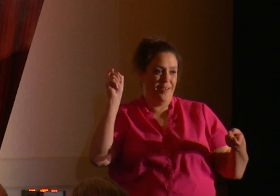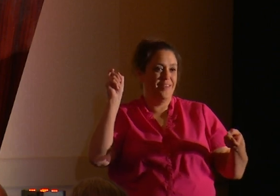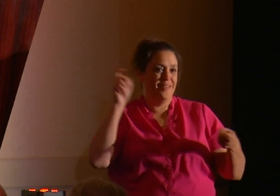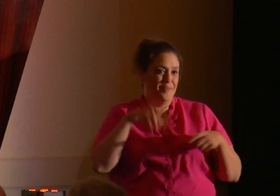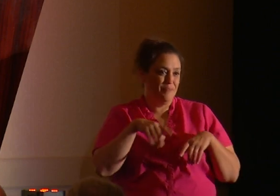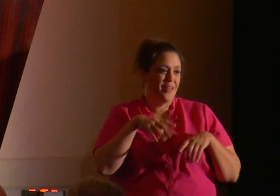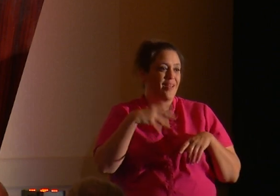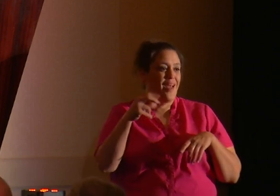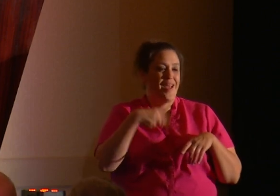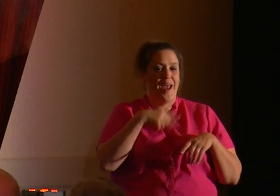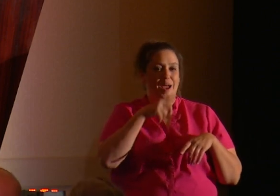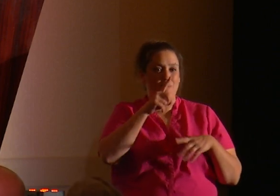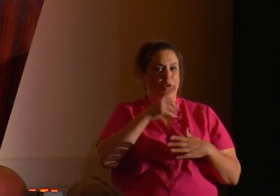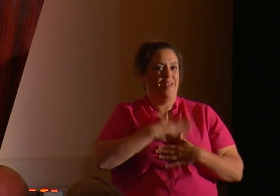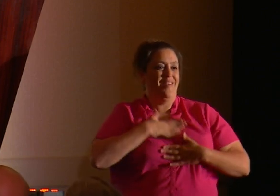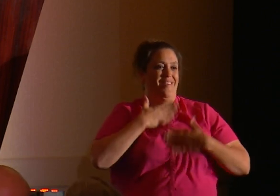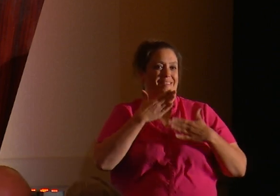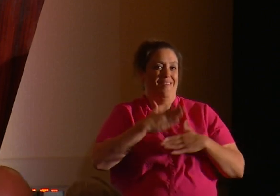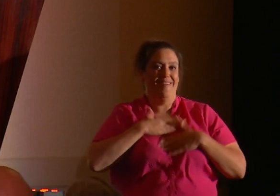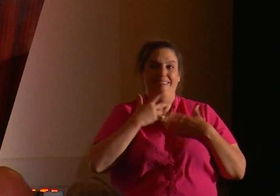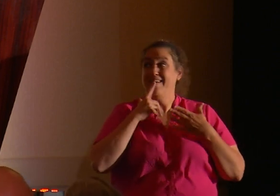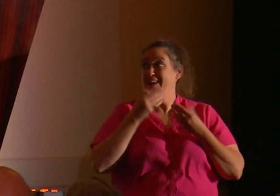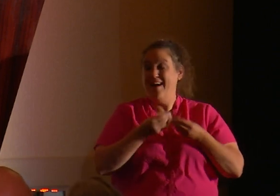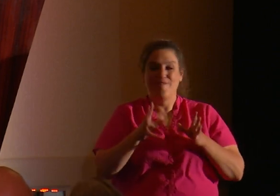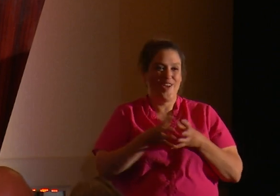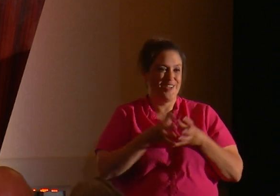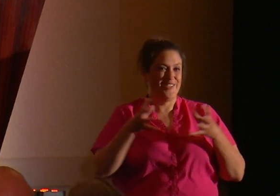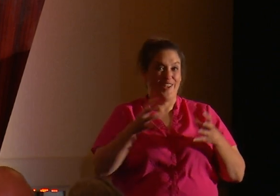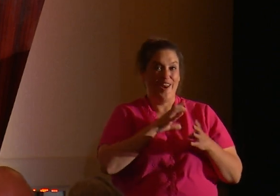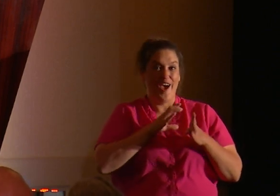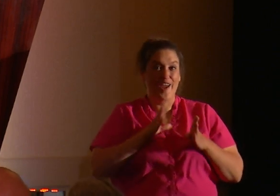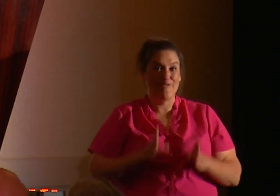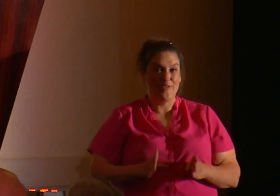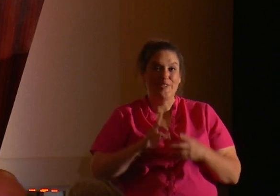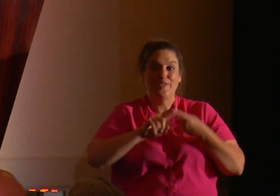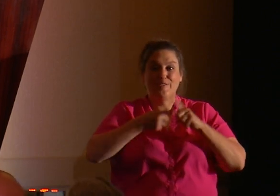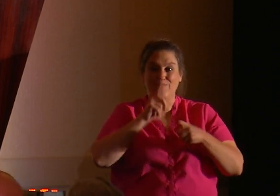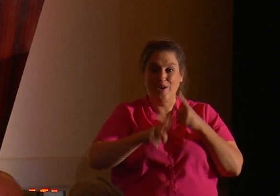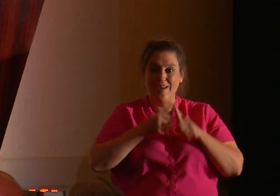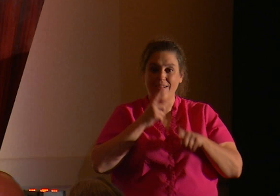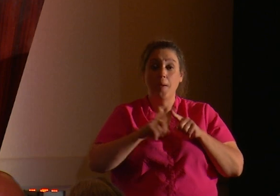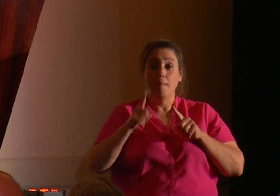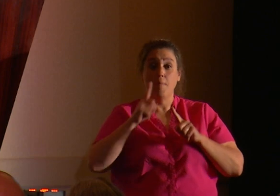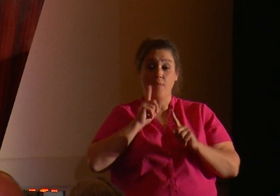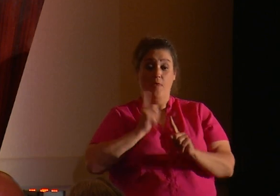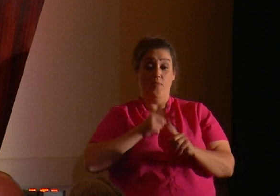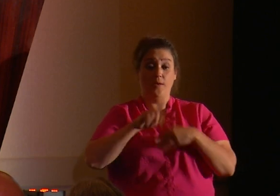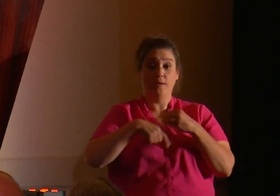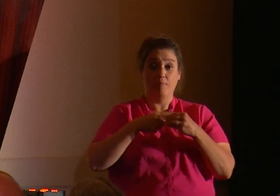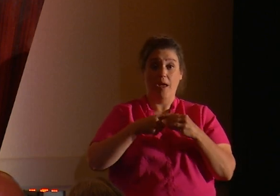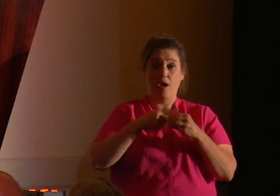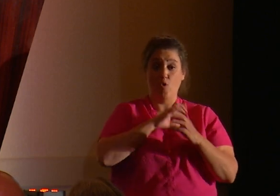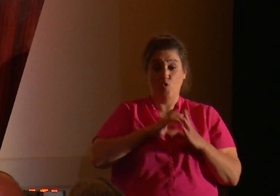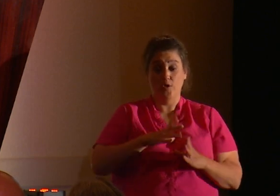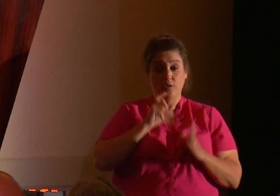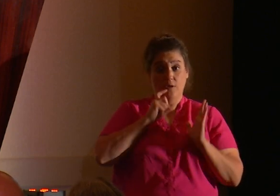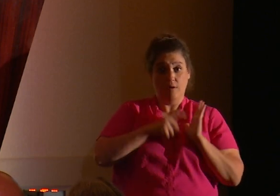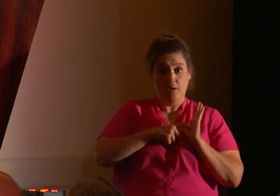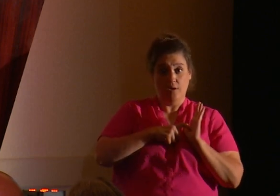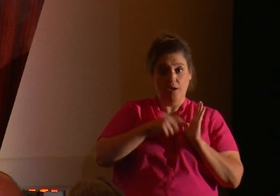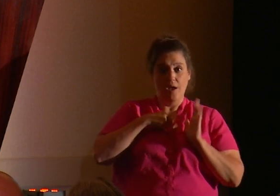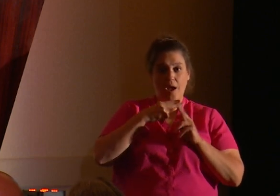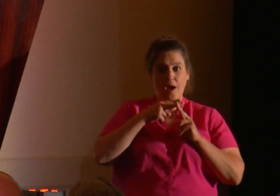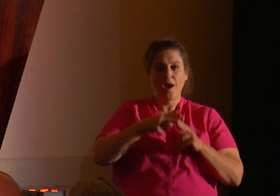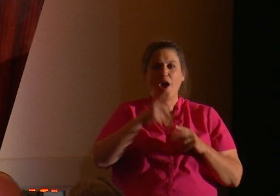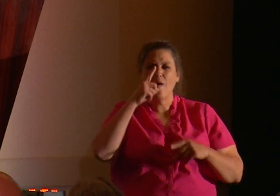And I'm really glad about that. I've lost a lot of, you know, Christian friends. I mean, they were just... The thing about Christians I've noticed is I call them fake-ass